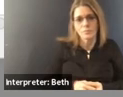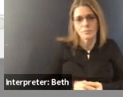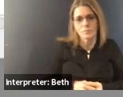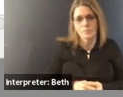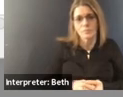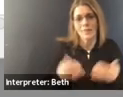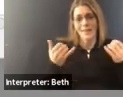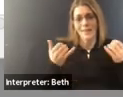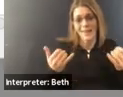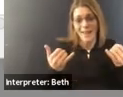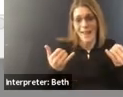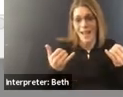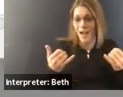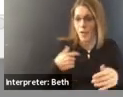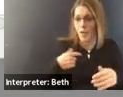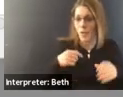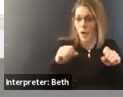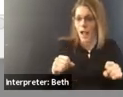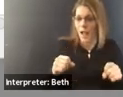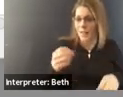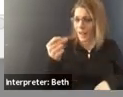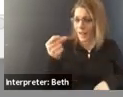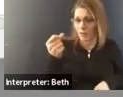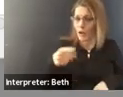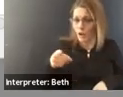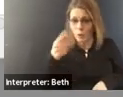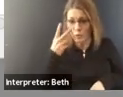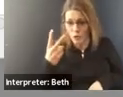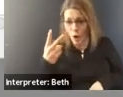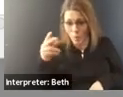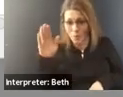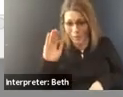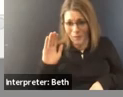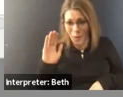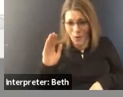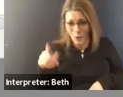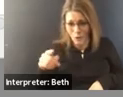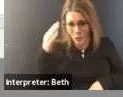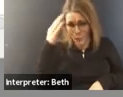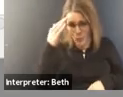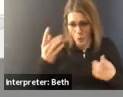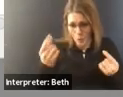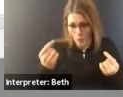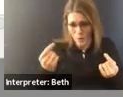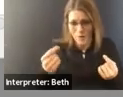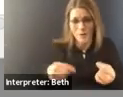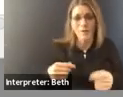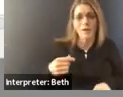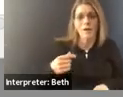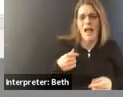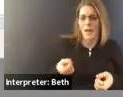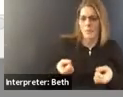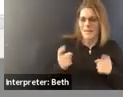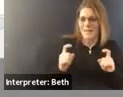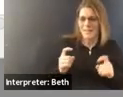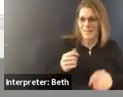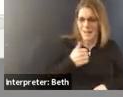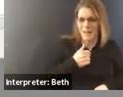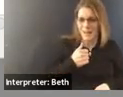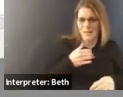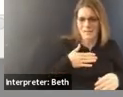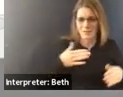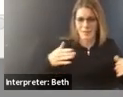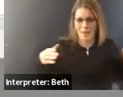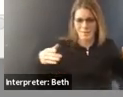quickly, and you saw where I'm going here, right? So I'm giving myself my vanishing